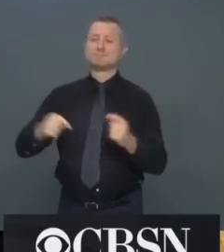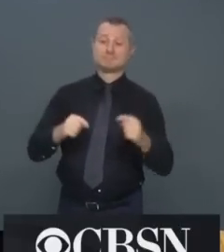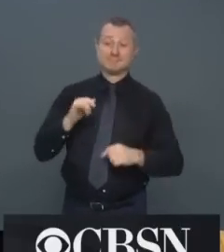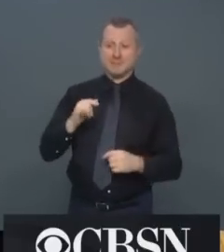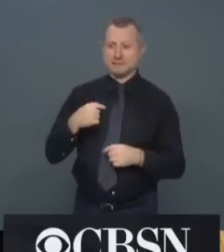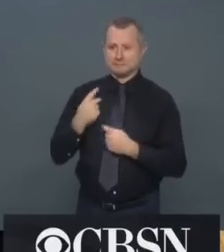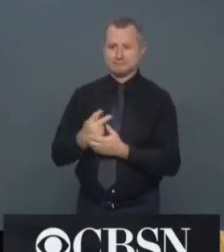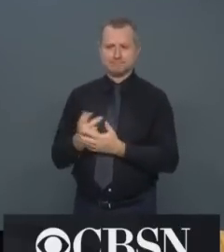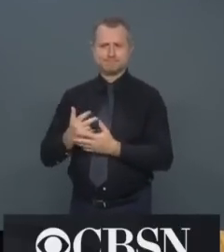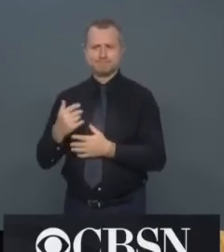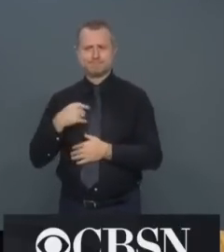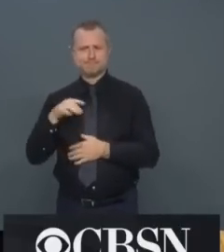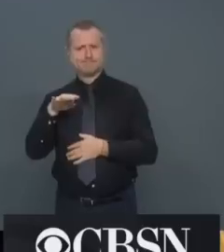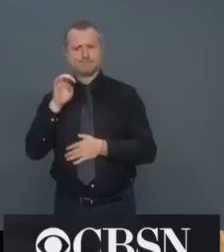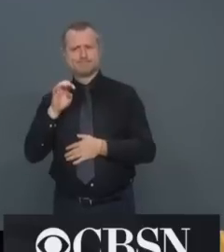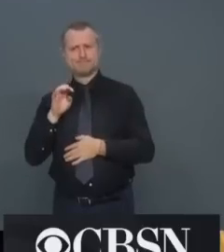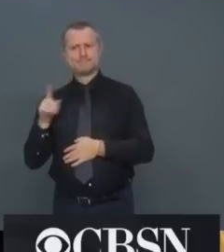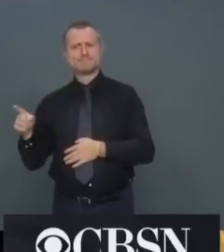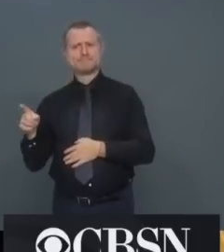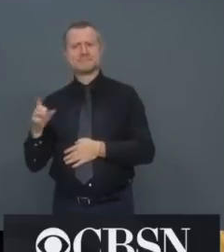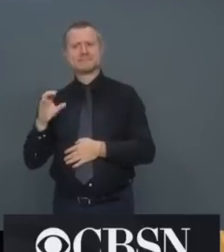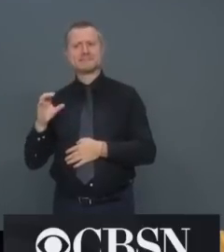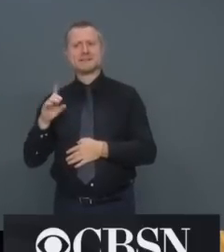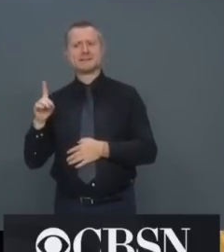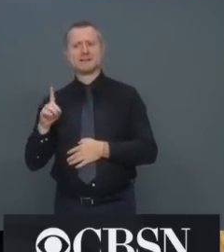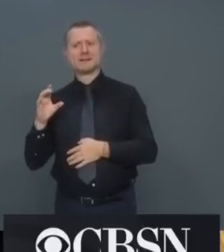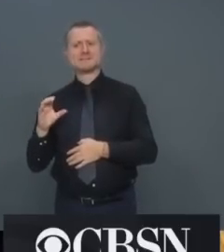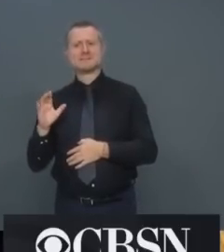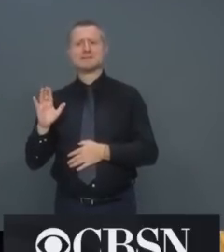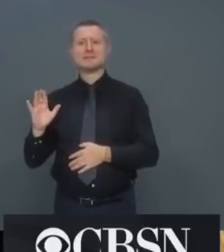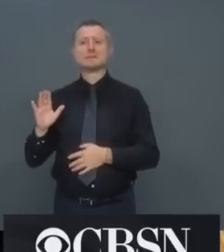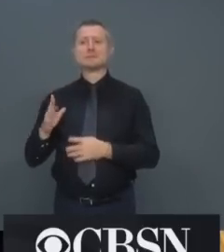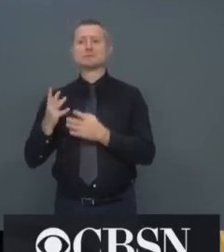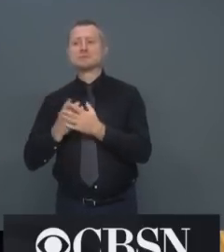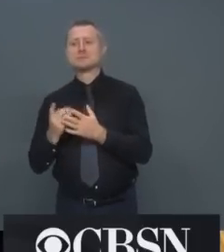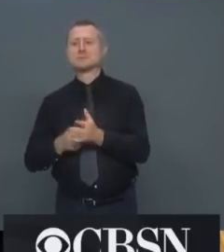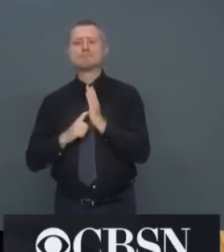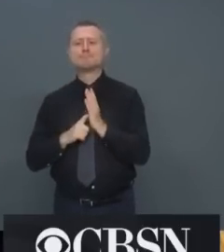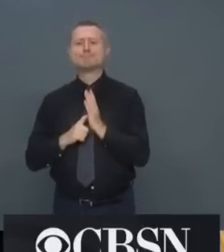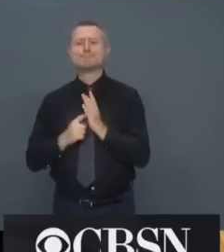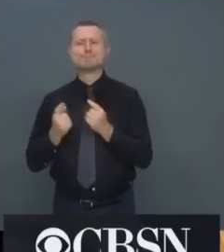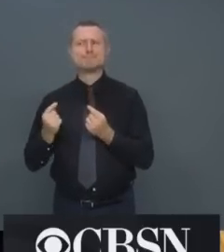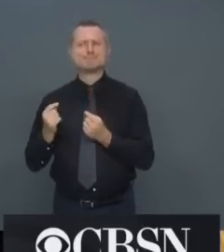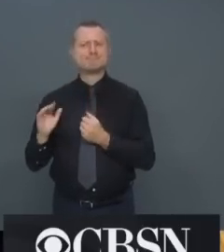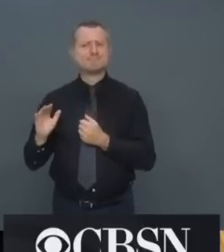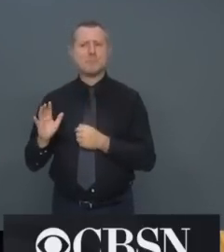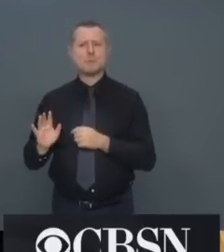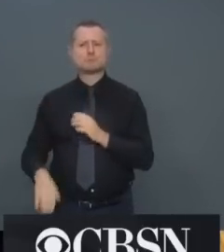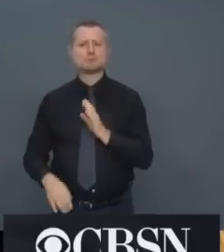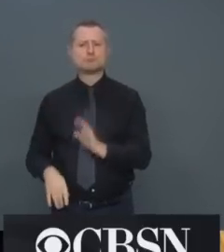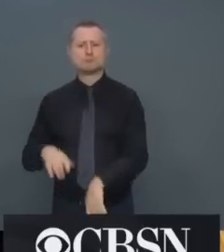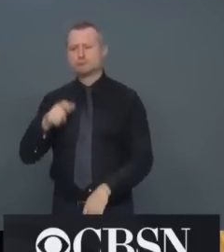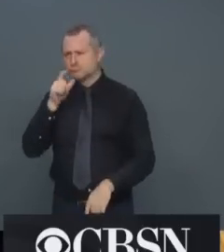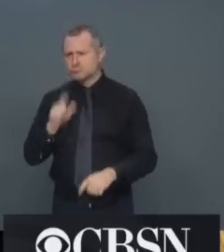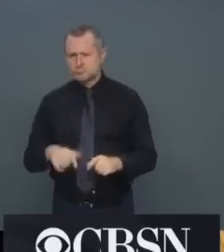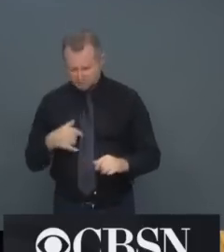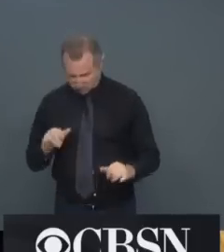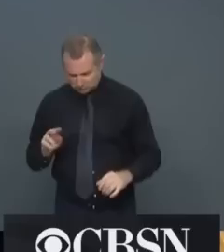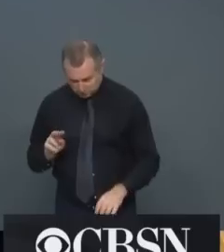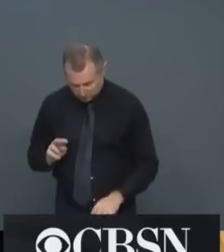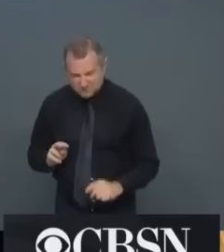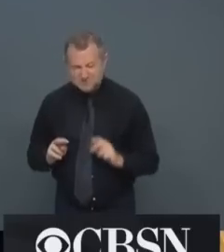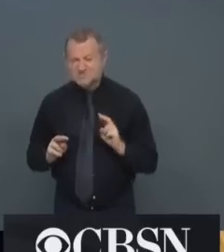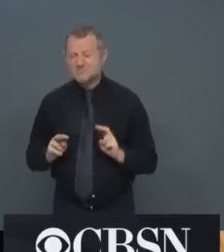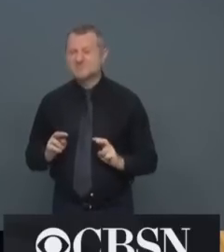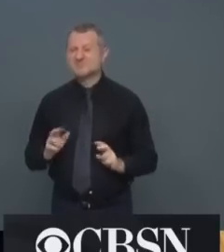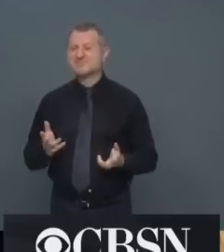rolled back any sort of screening that's taking place at the airport. This is something that we have been discussing internally, and the governor